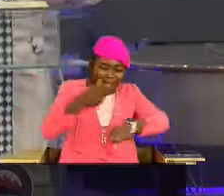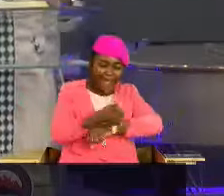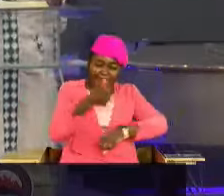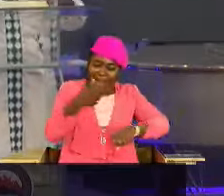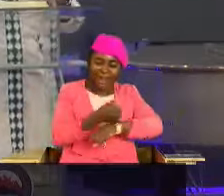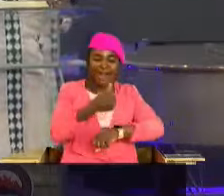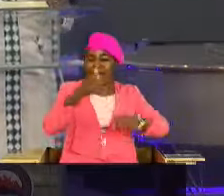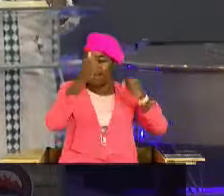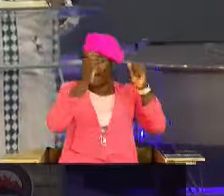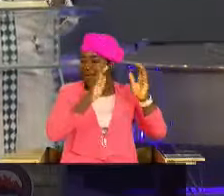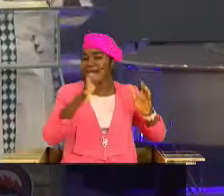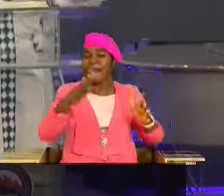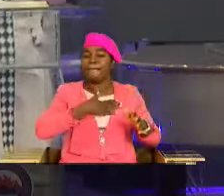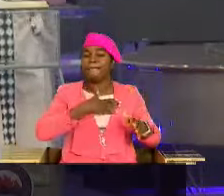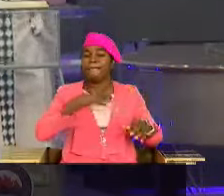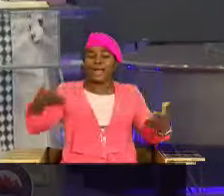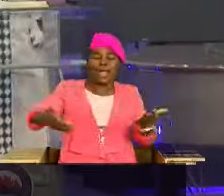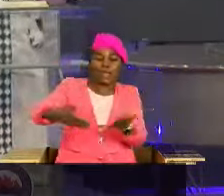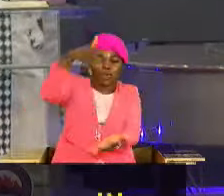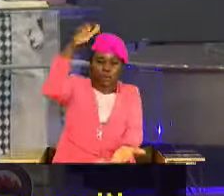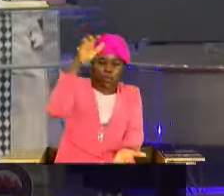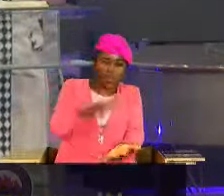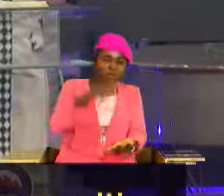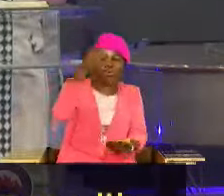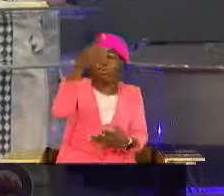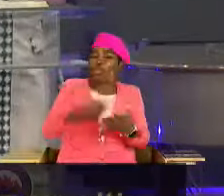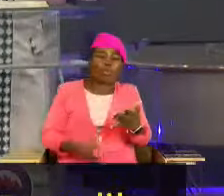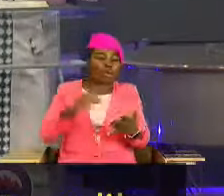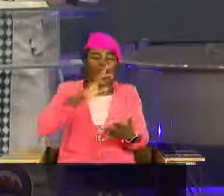wealth what you waiting